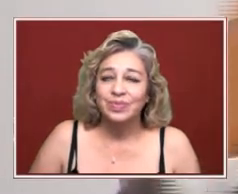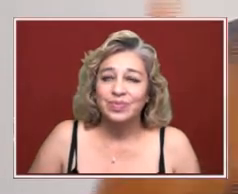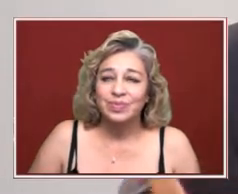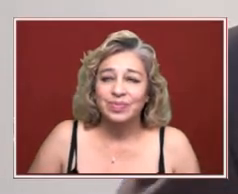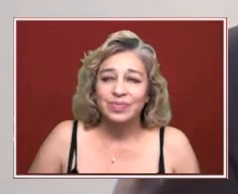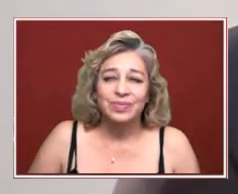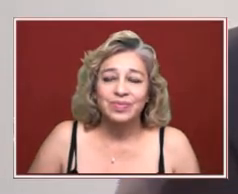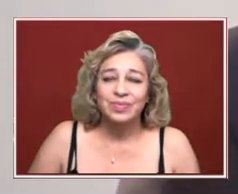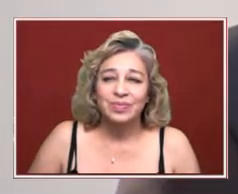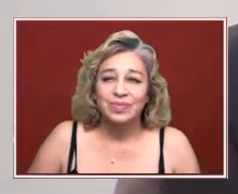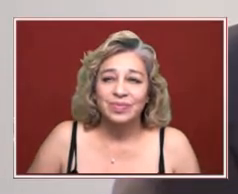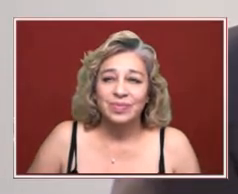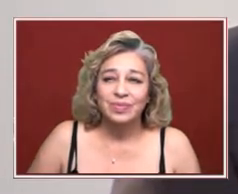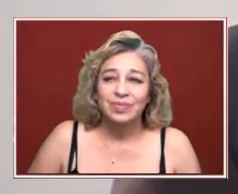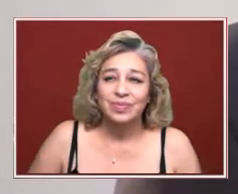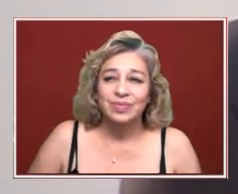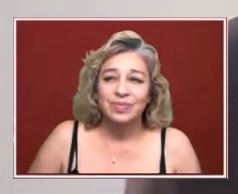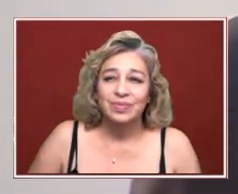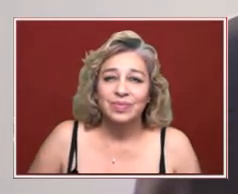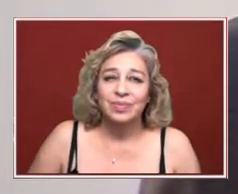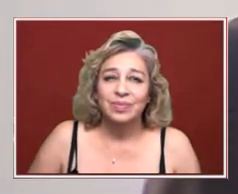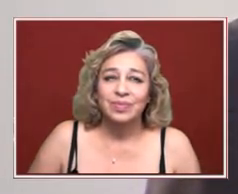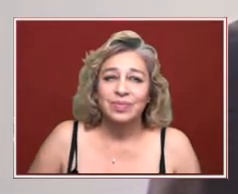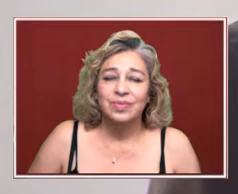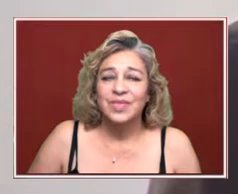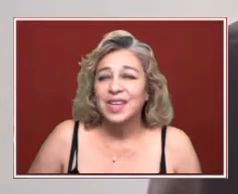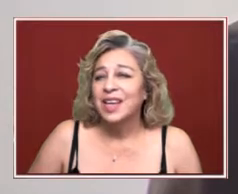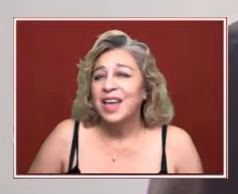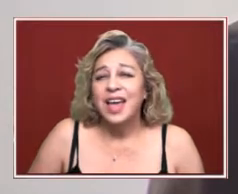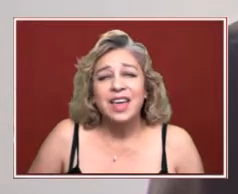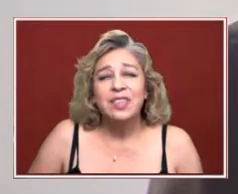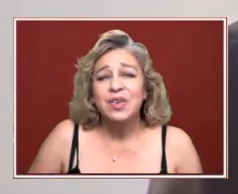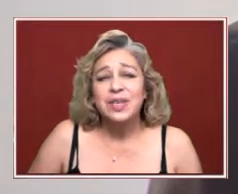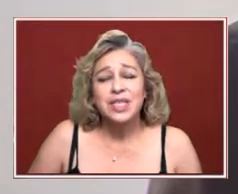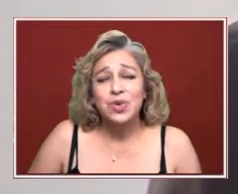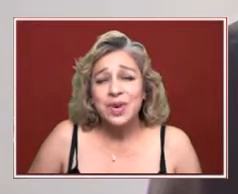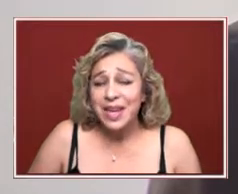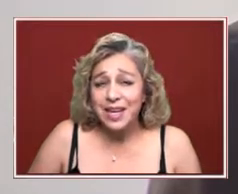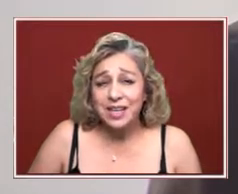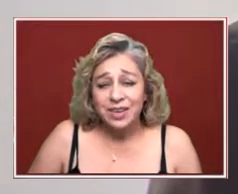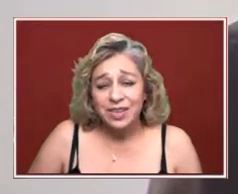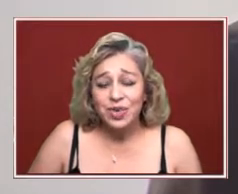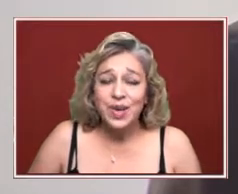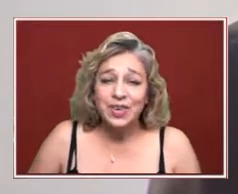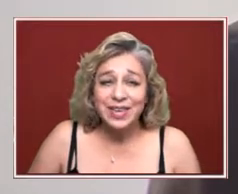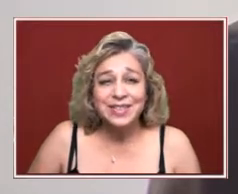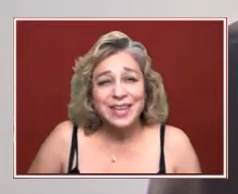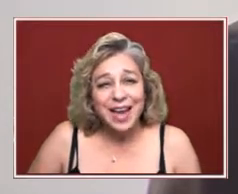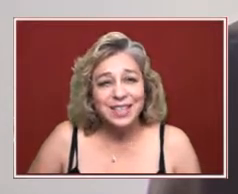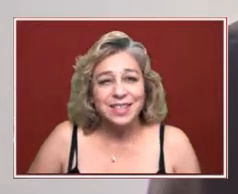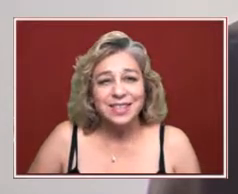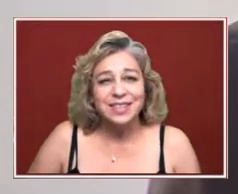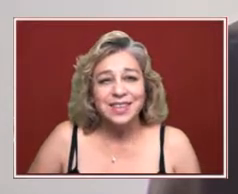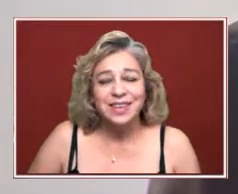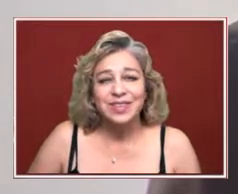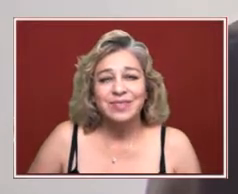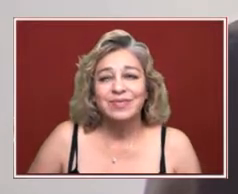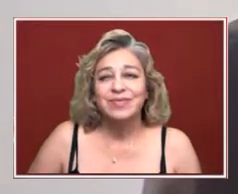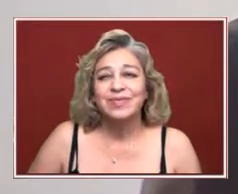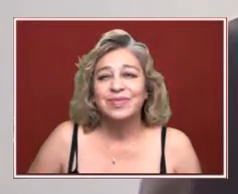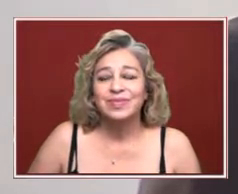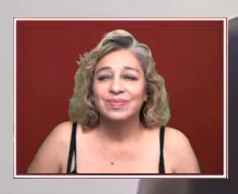hace falta aumentar impuestos. And there is no need to increase taxes.